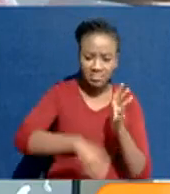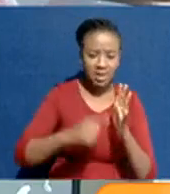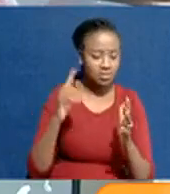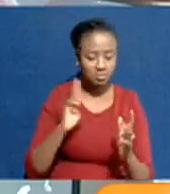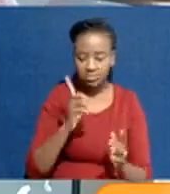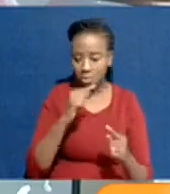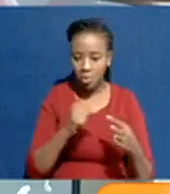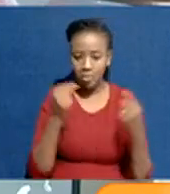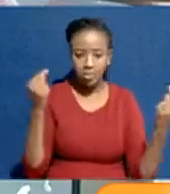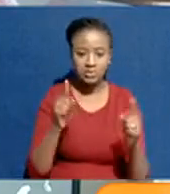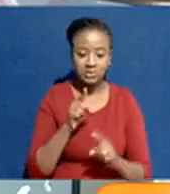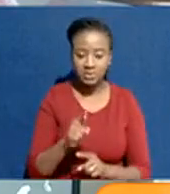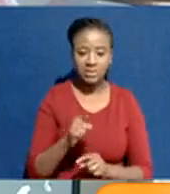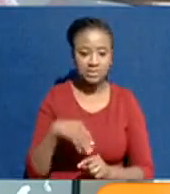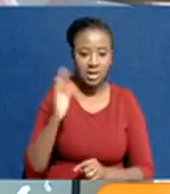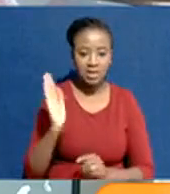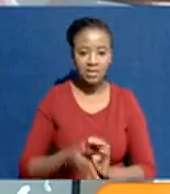waajiri kulipia kiwango sawa.